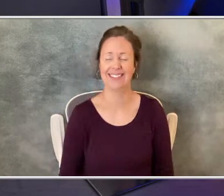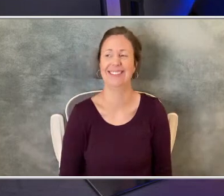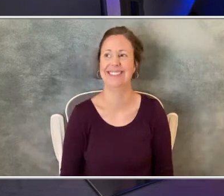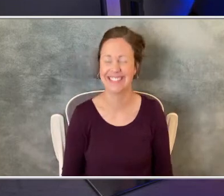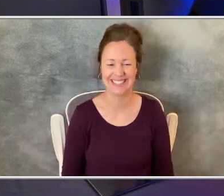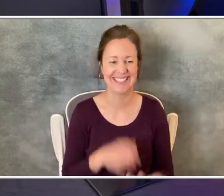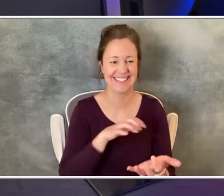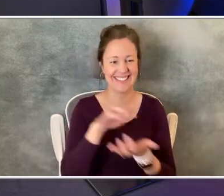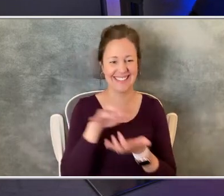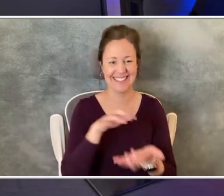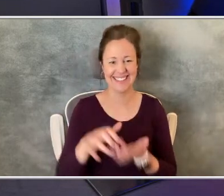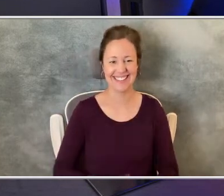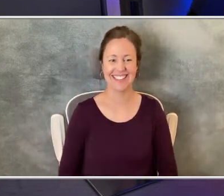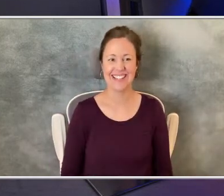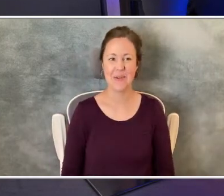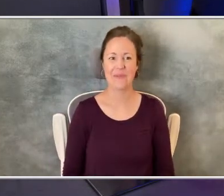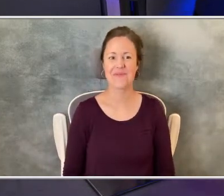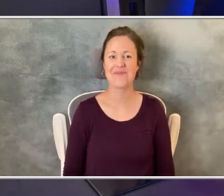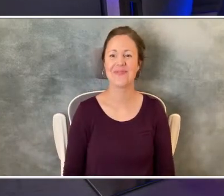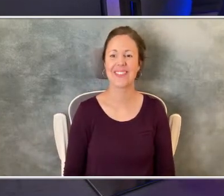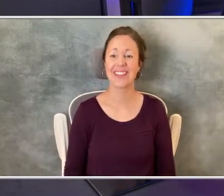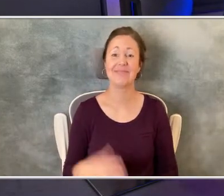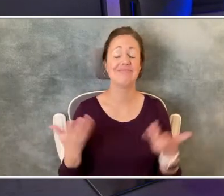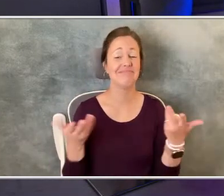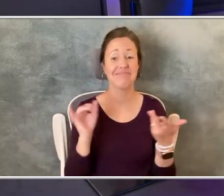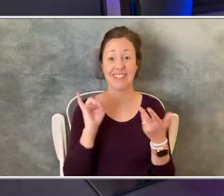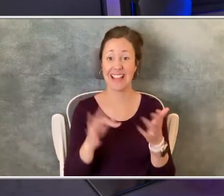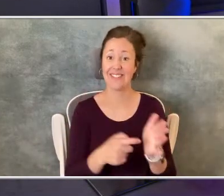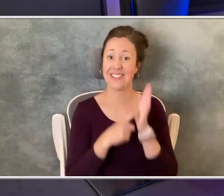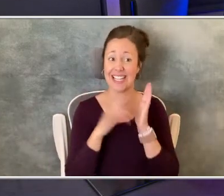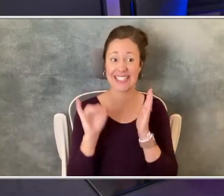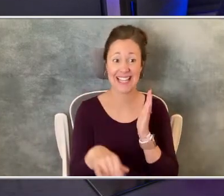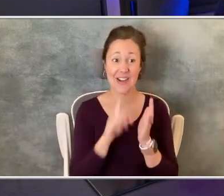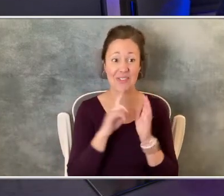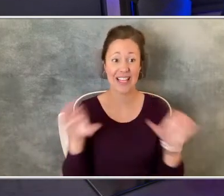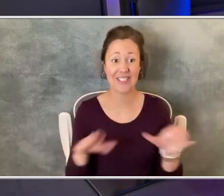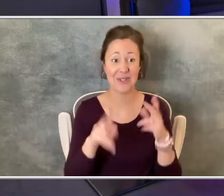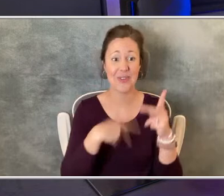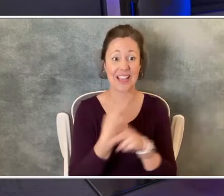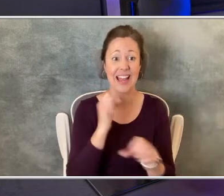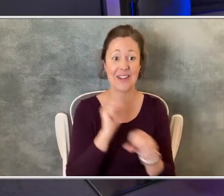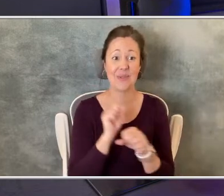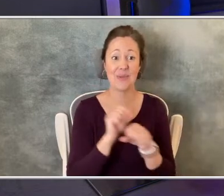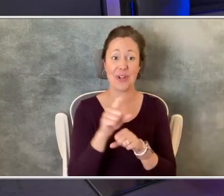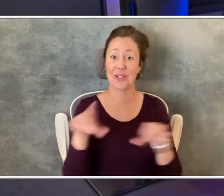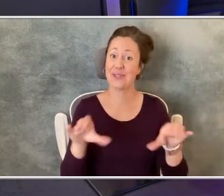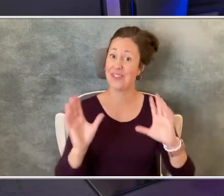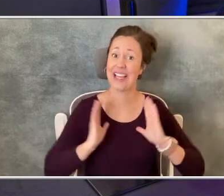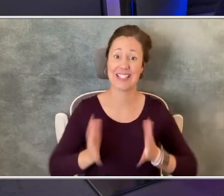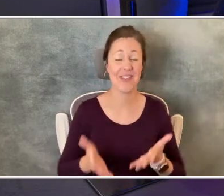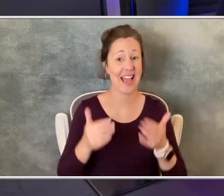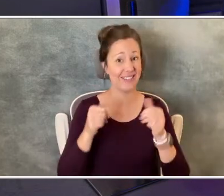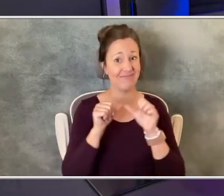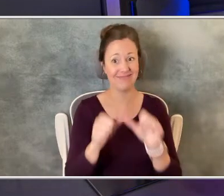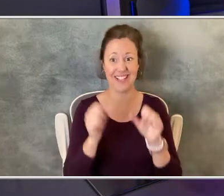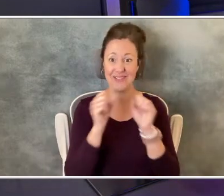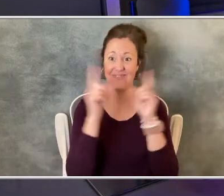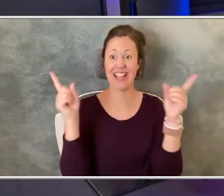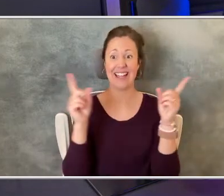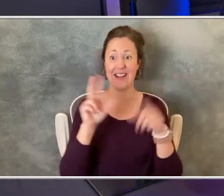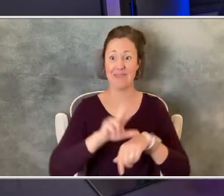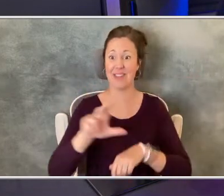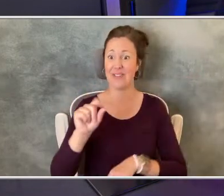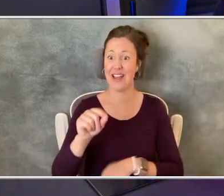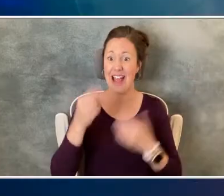I love it. You know what? If that's what it takes to do the kind of work you do, that's fine. Keep waking up at 3:20. I don't know how you're still awake by